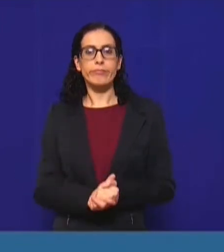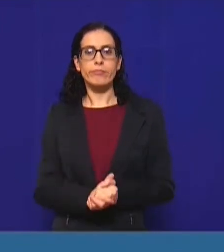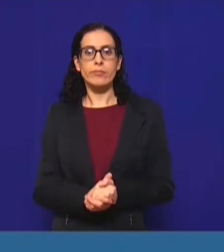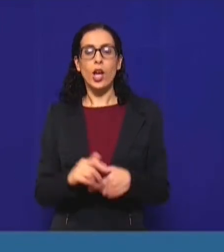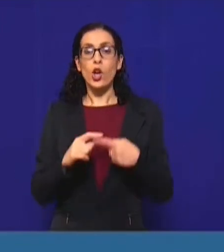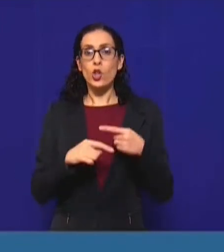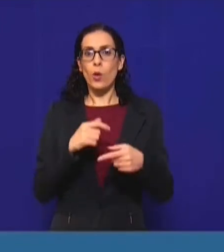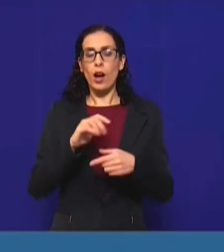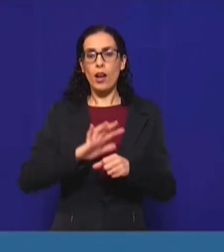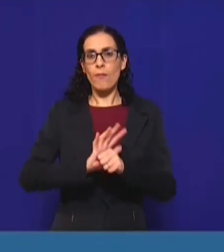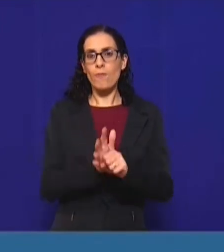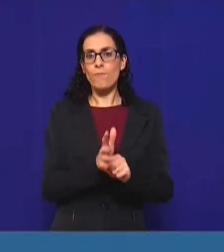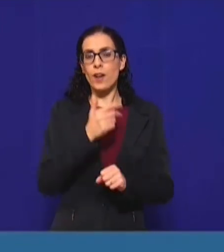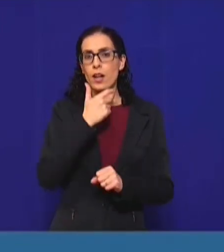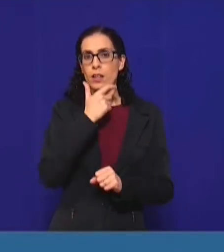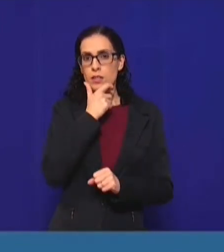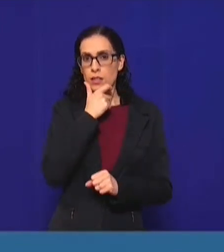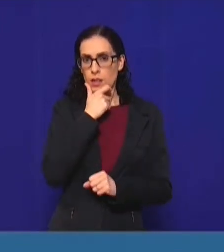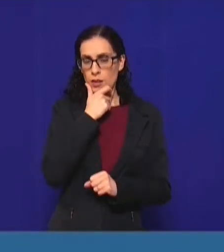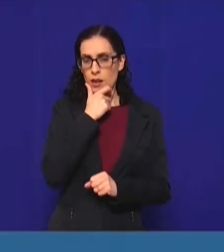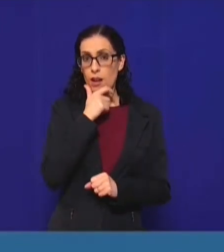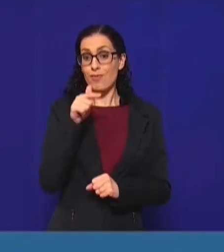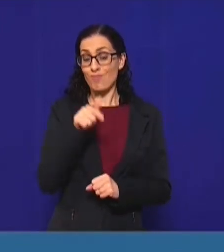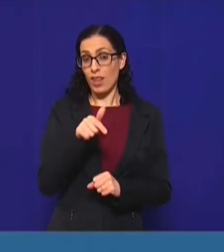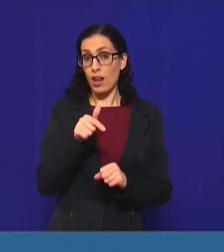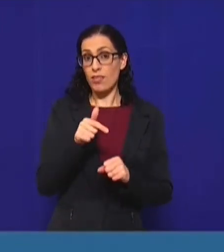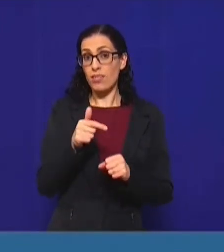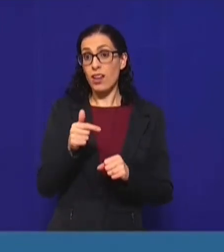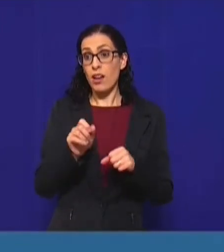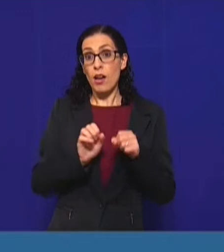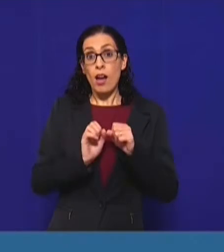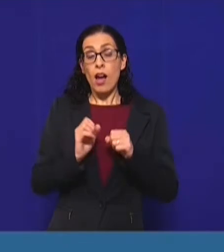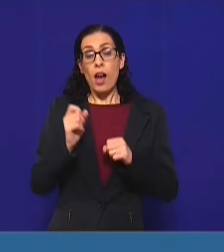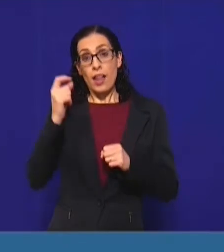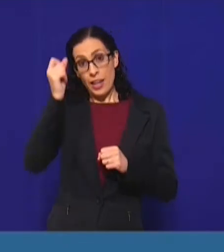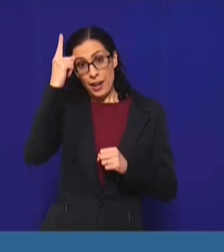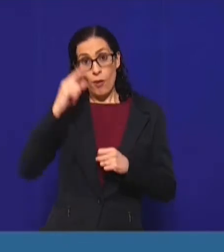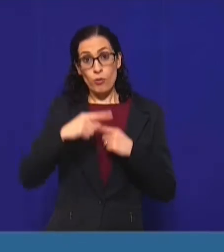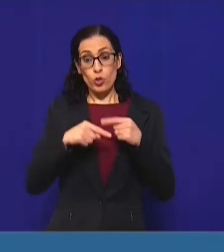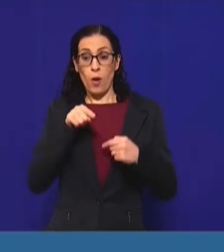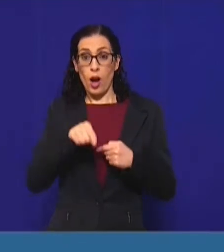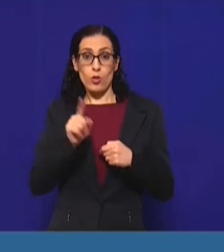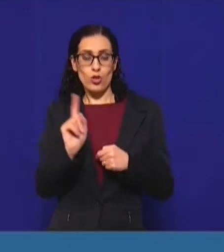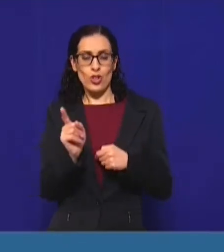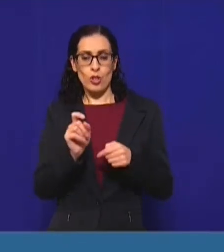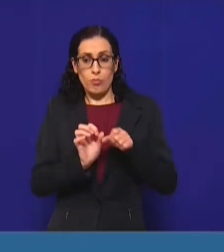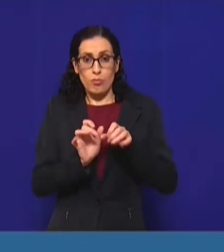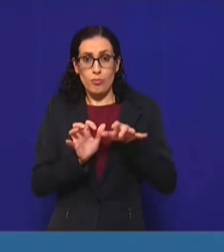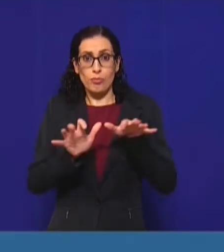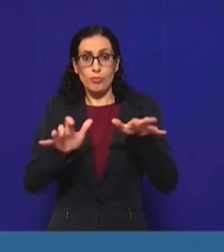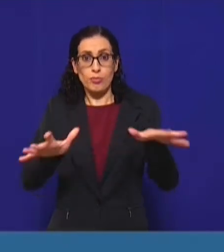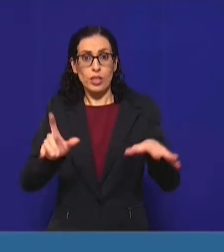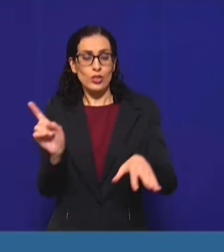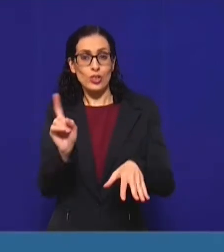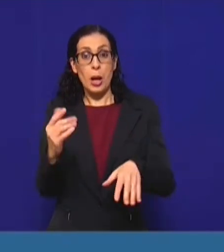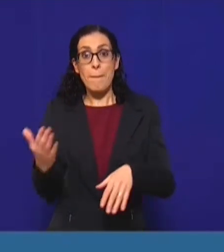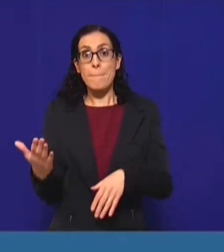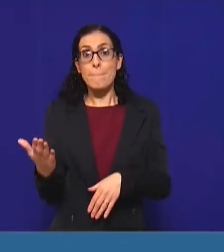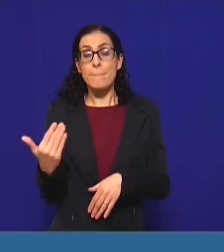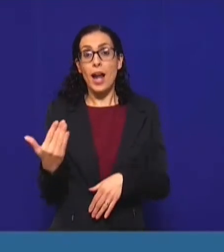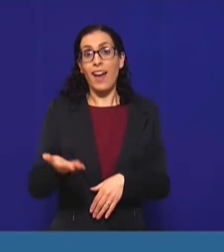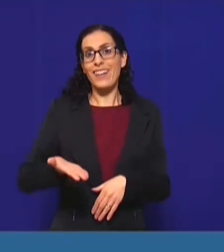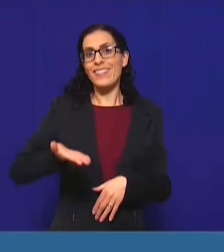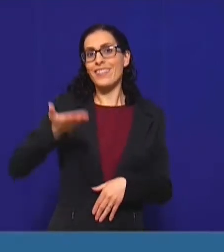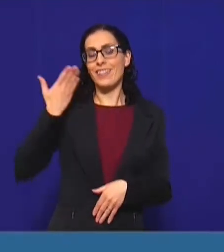tal-Ingilterra, dan li nafu fuq huwa li dan jiġi trasmess iktar minn dawk il-tipi tal-COVID li aħna kien